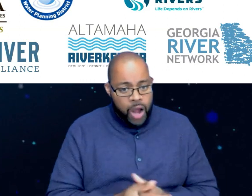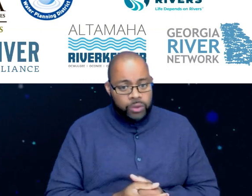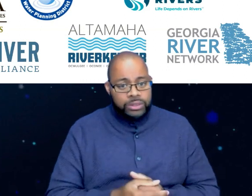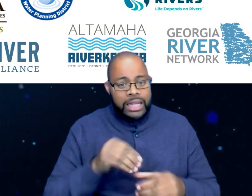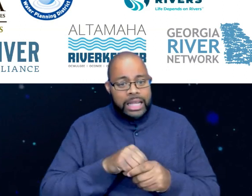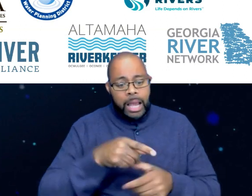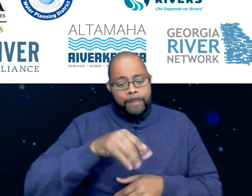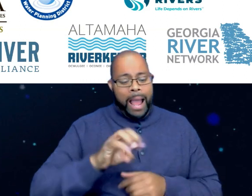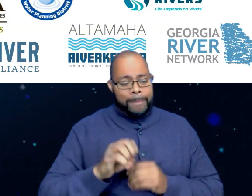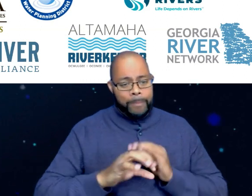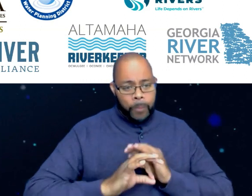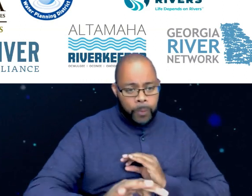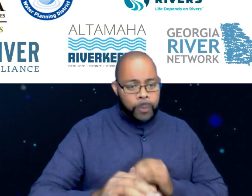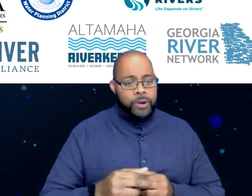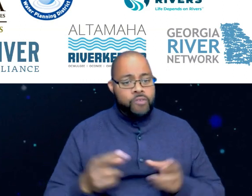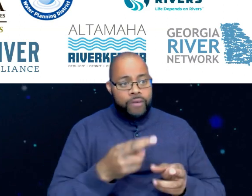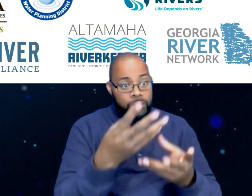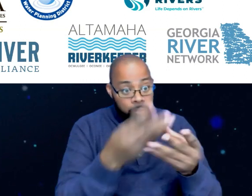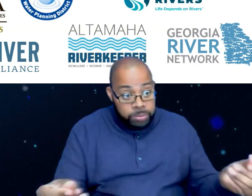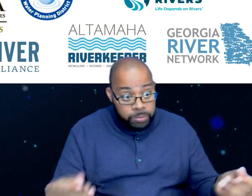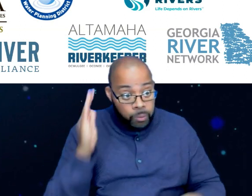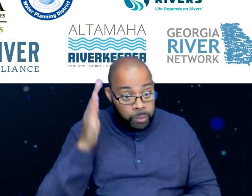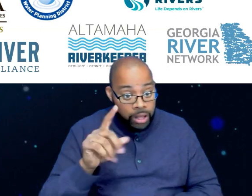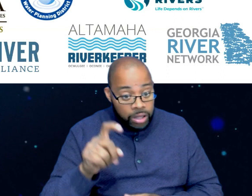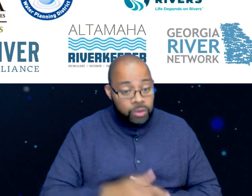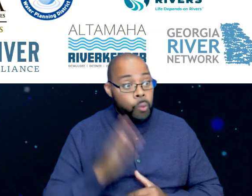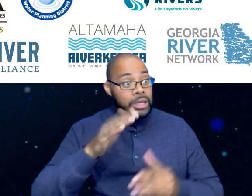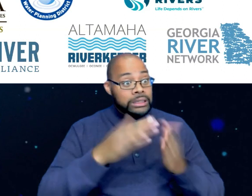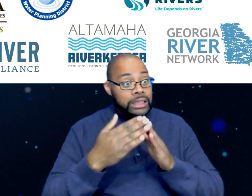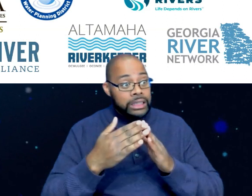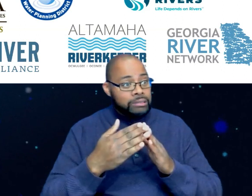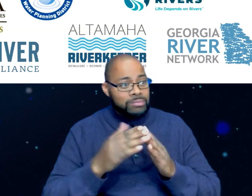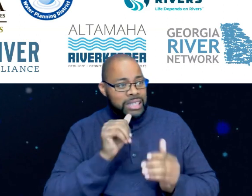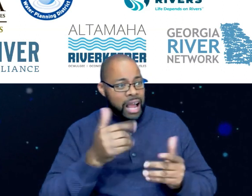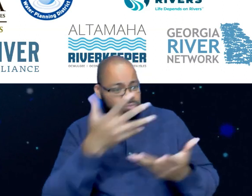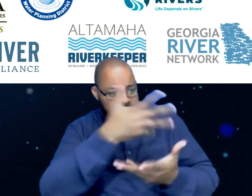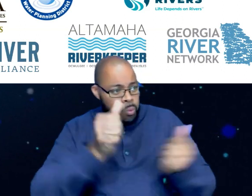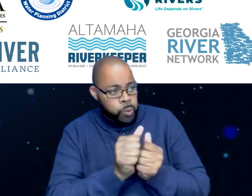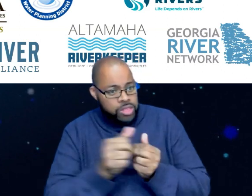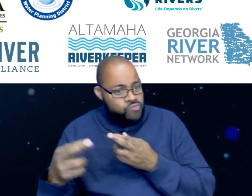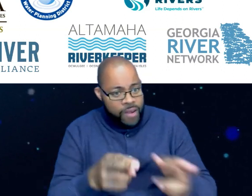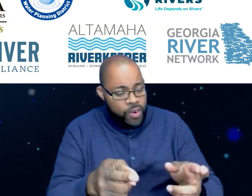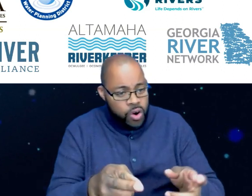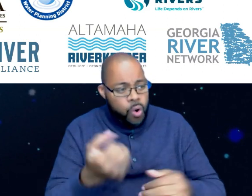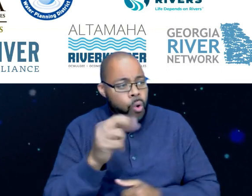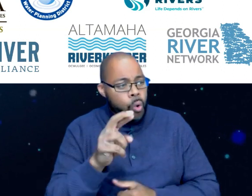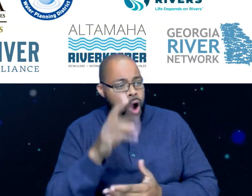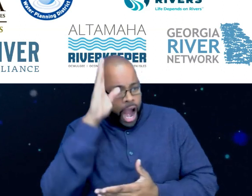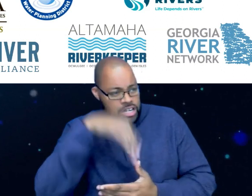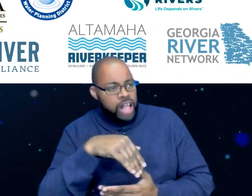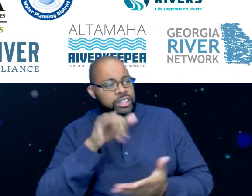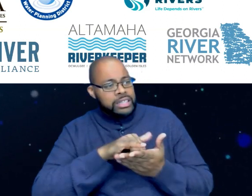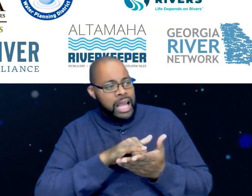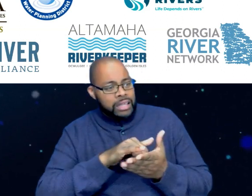into pipes, does a river disappear? When a cityscape no longer interacts with a river or even acknowledges